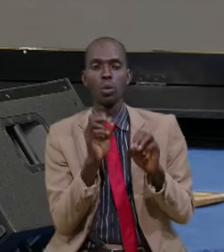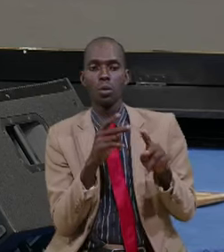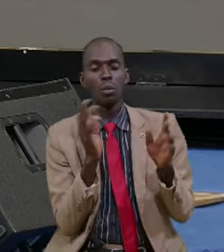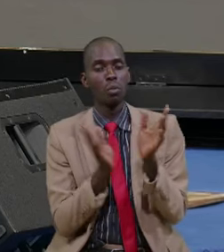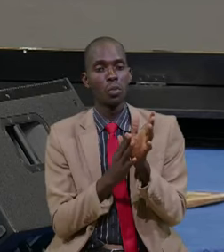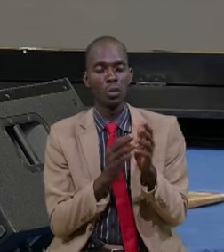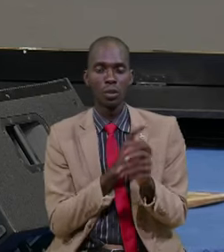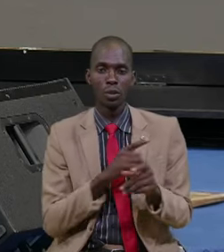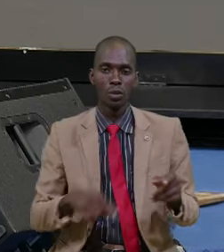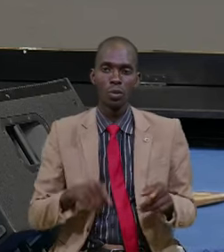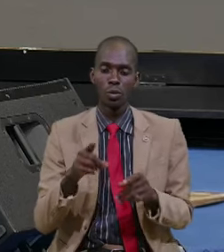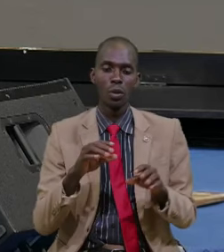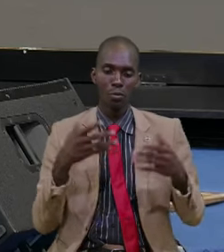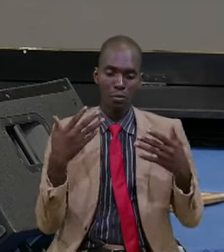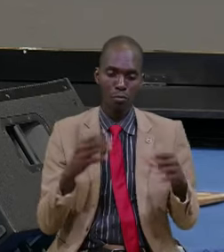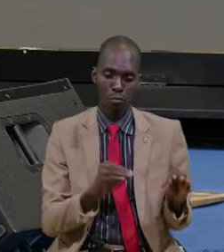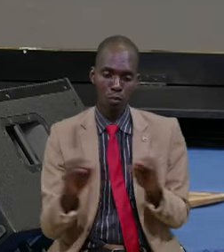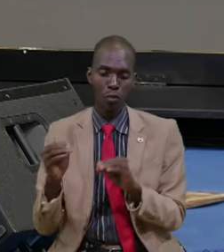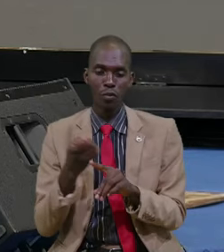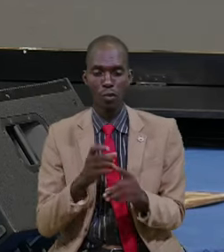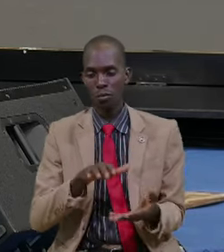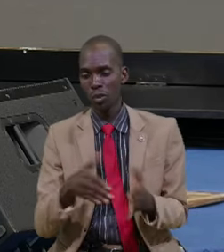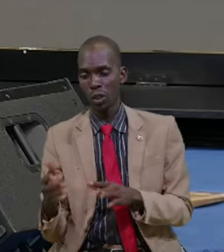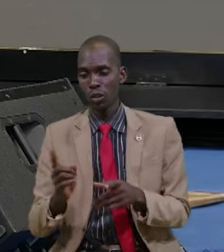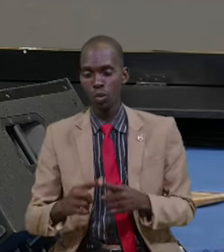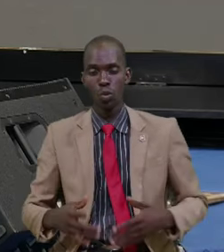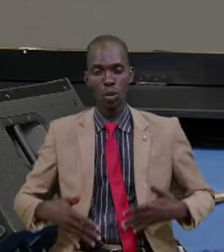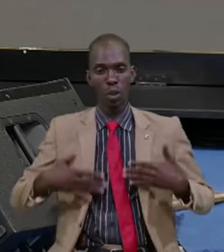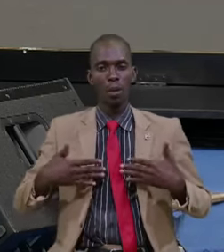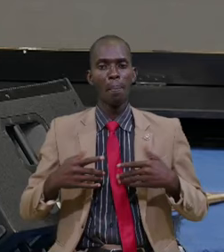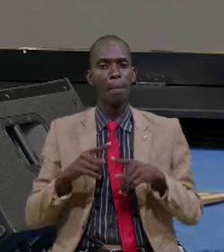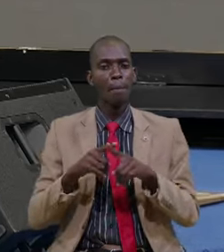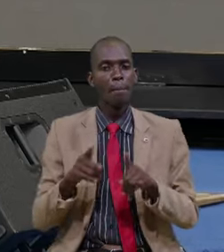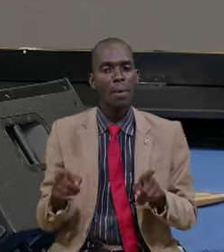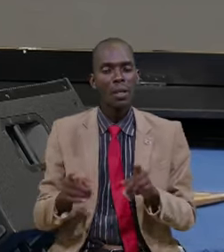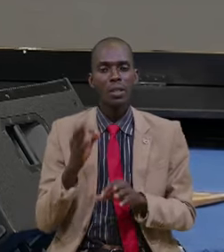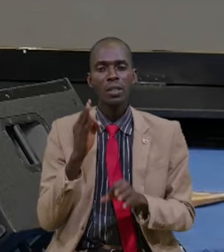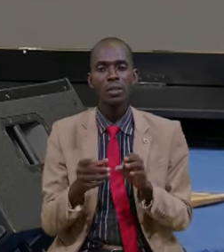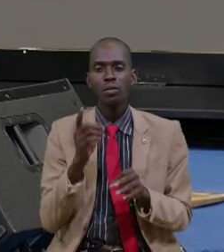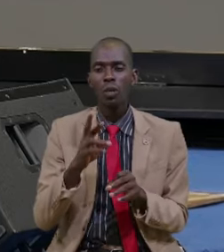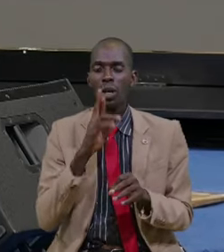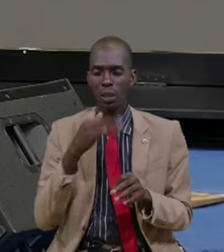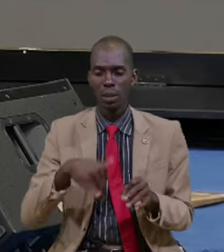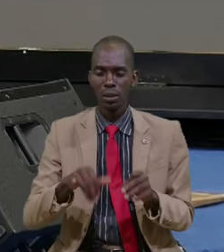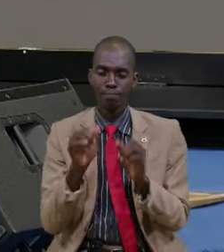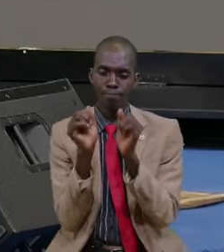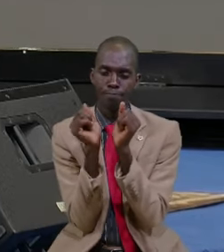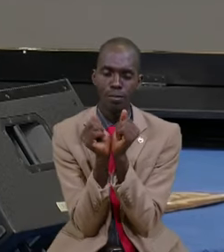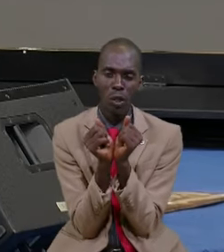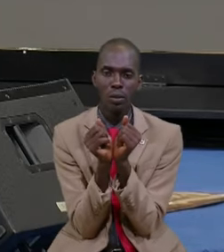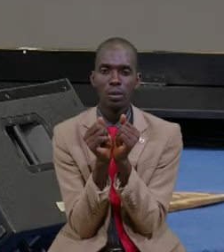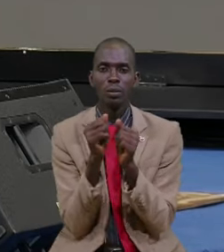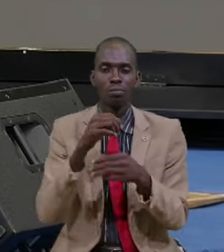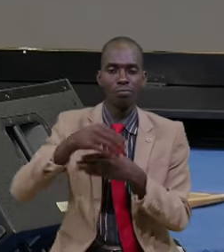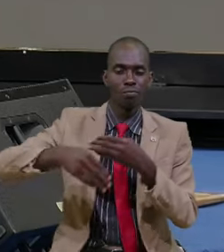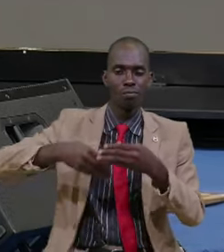But if you're still bound with some habits, if you're still bound and your face is there's